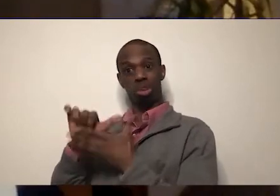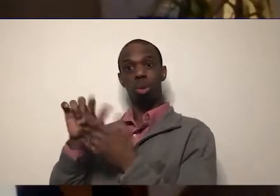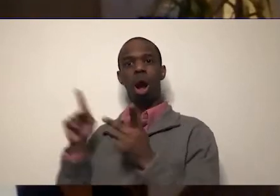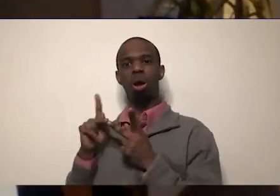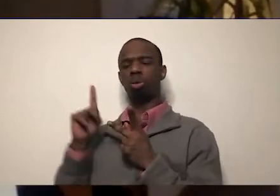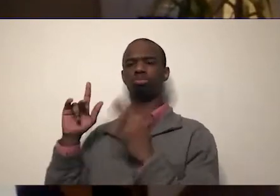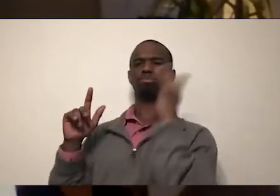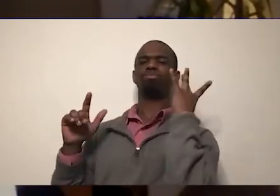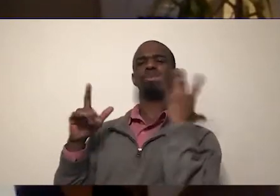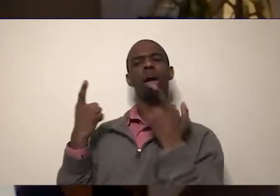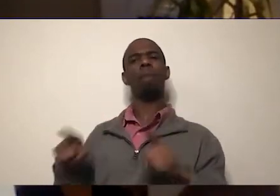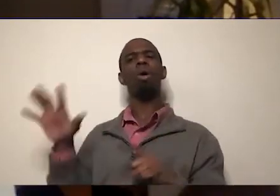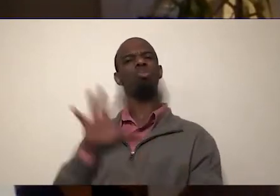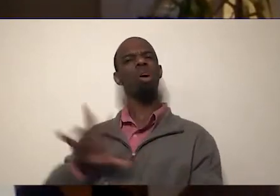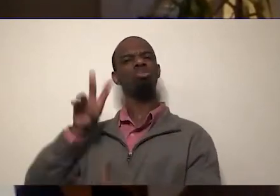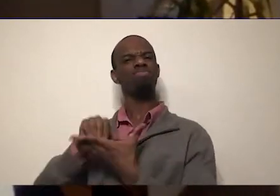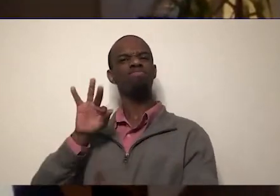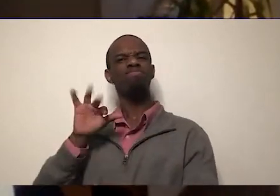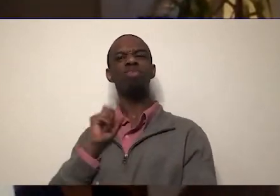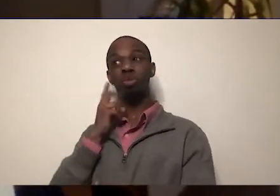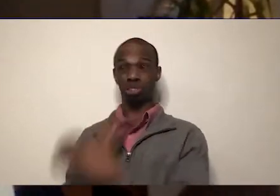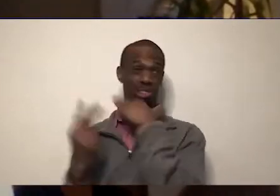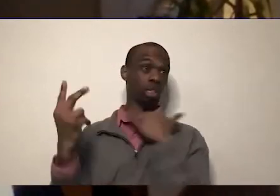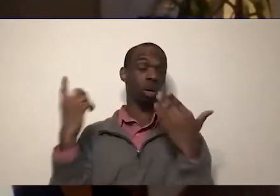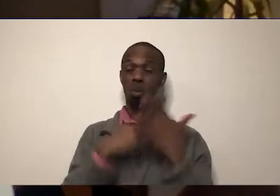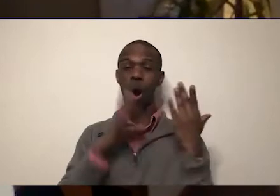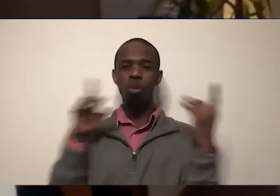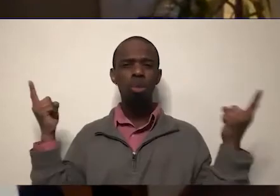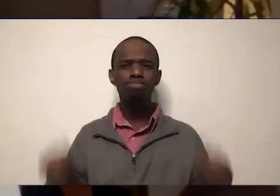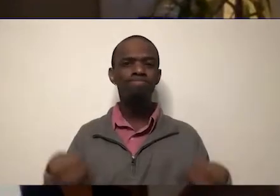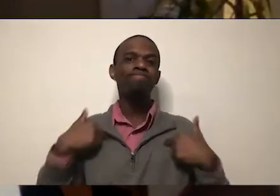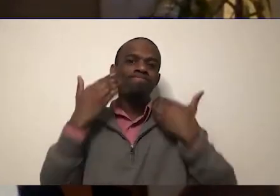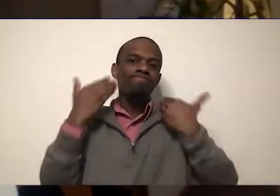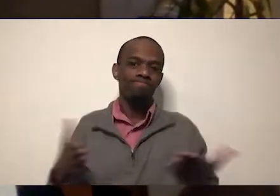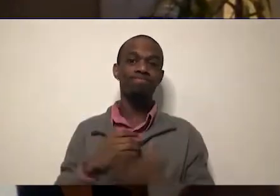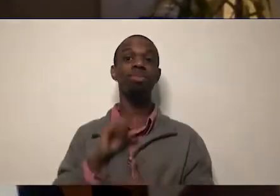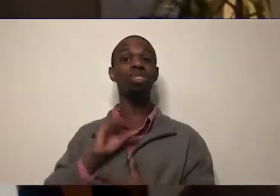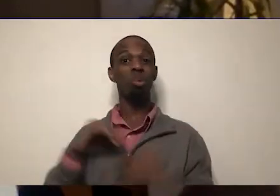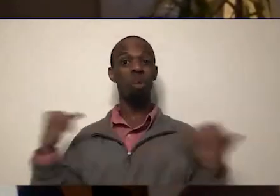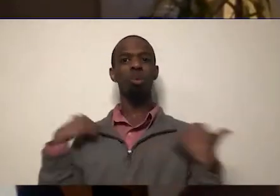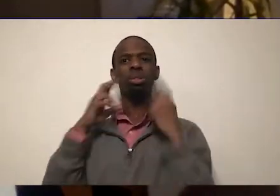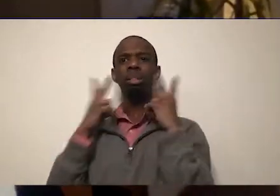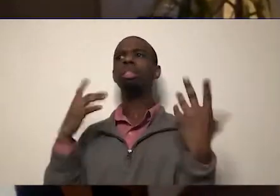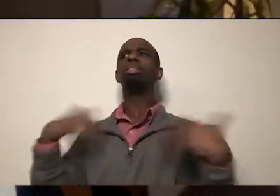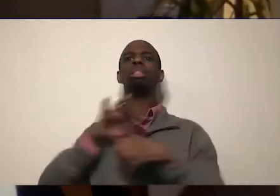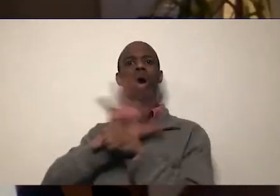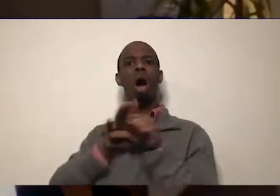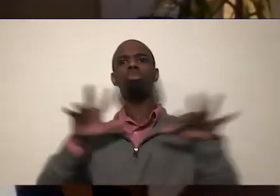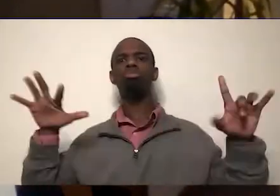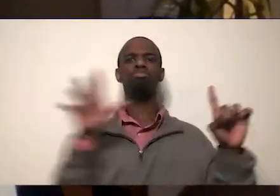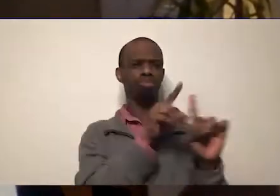visible death and a sense of emergency that has forever changed our world. However, to quote Rebecca